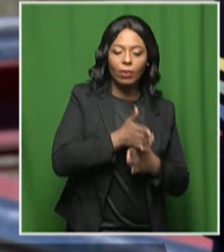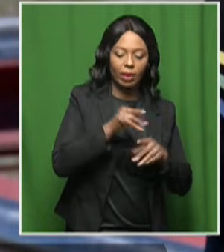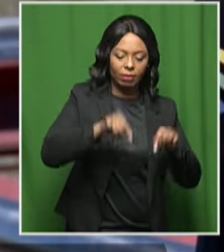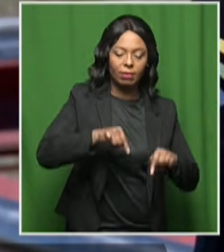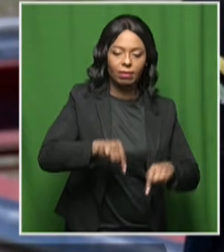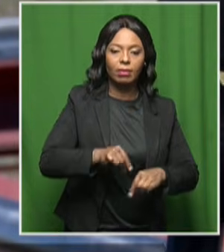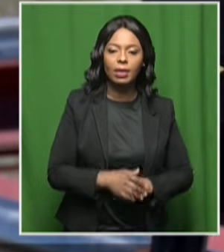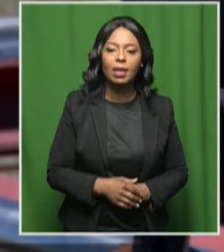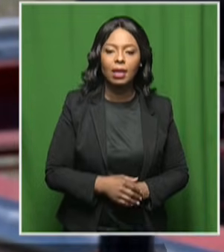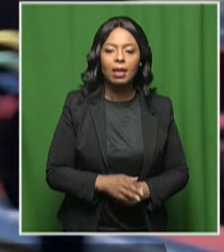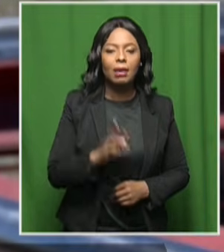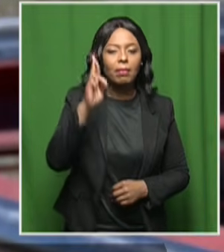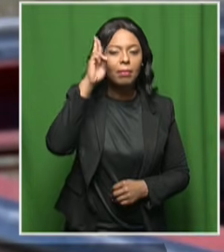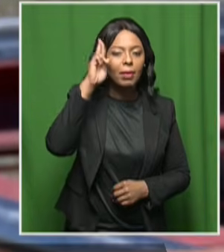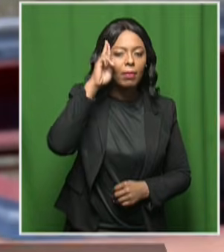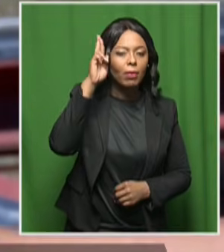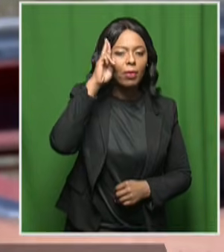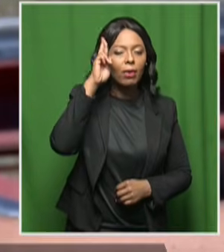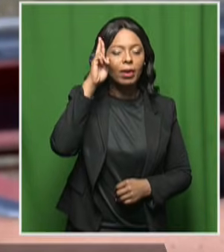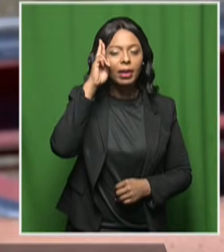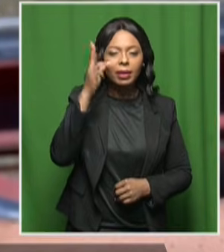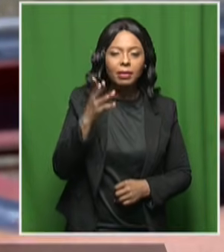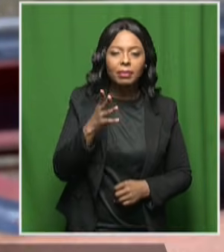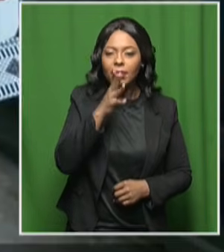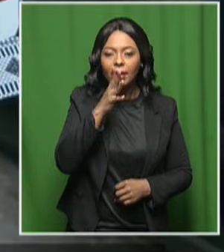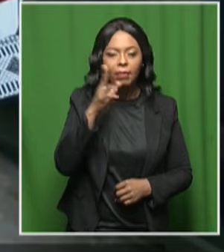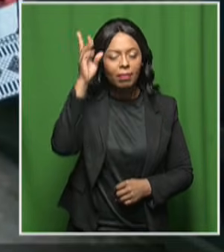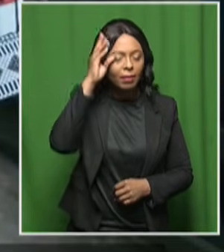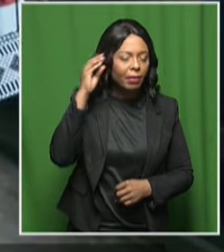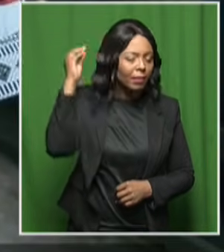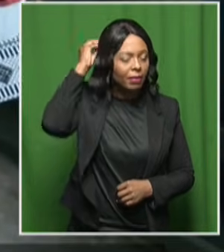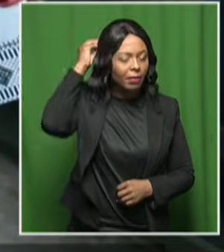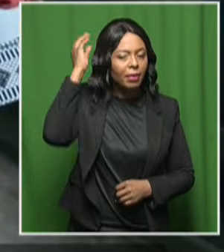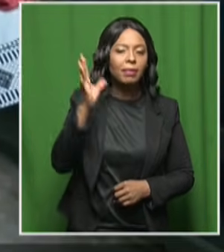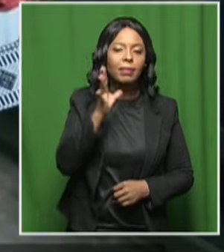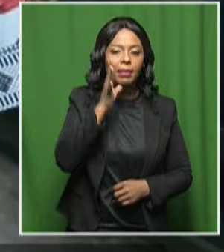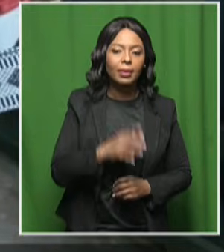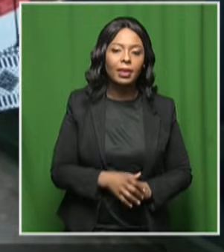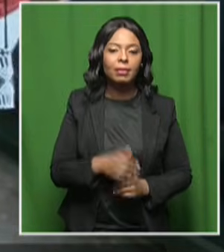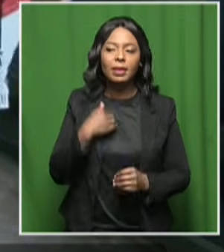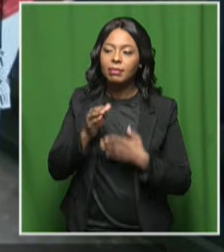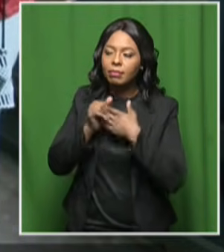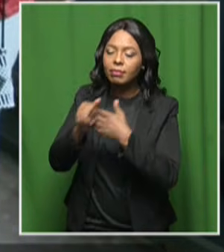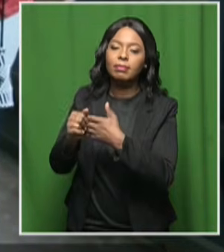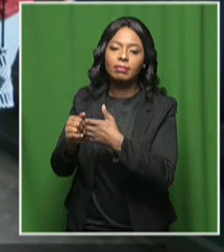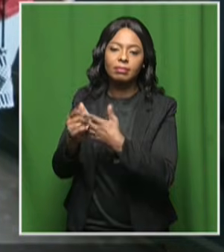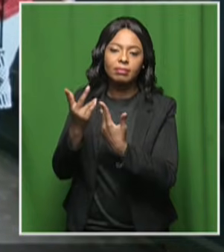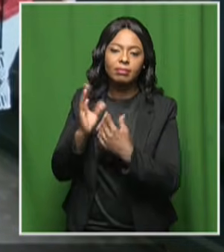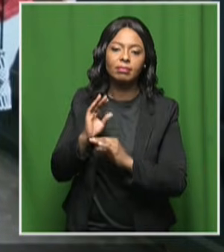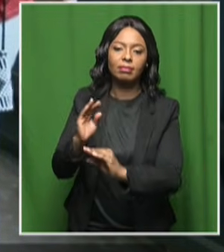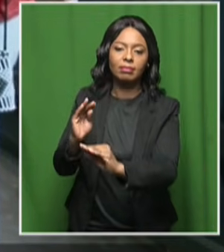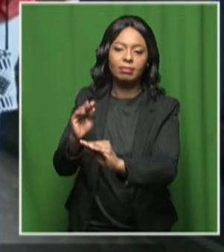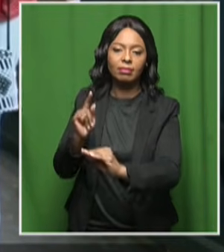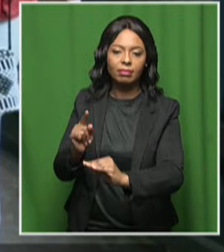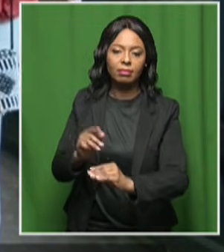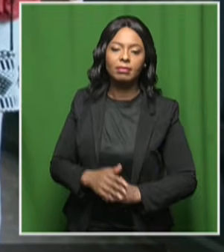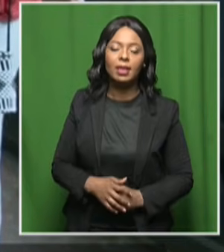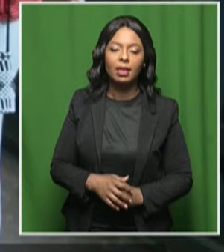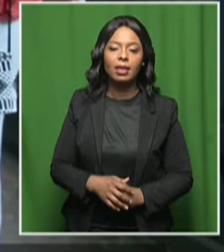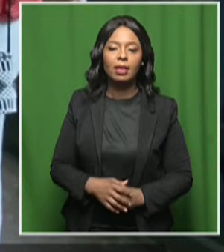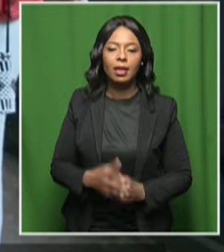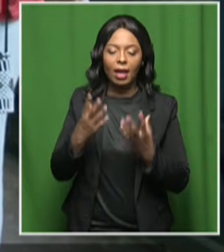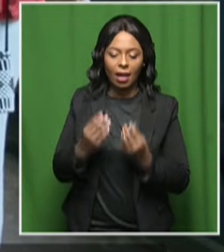Memorable tourings for you. All right, I have guided many. Okay, I have a whole